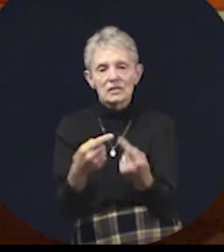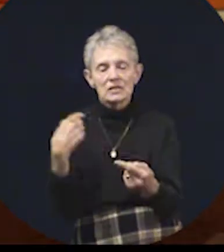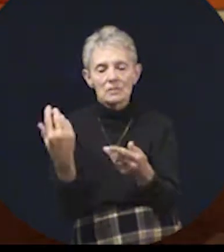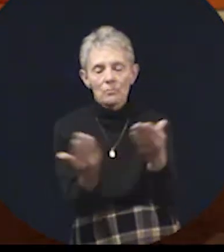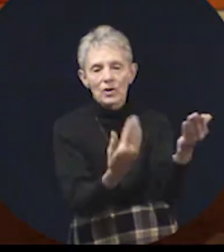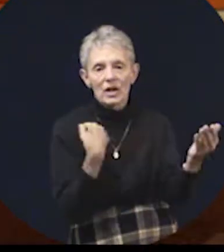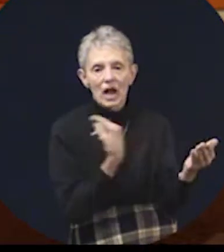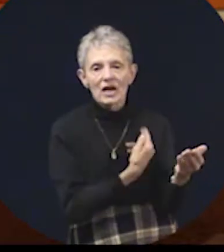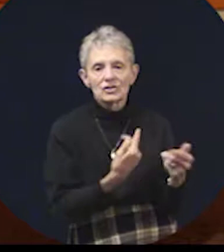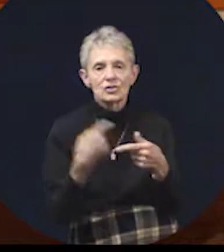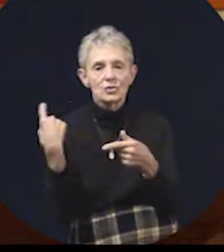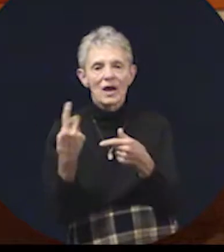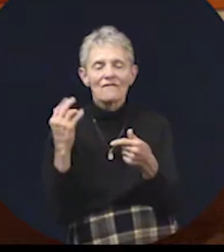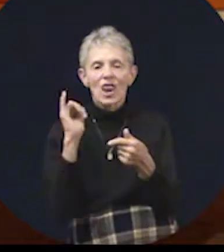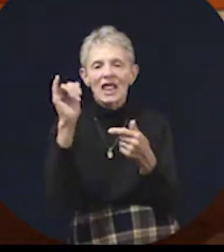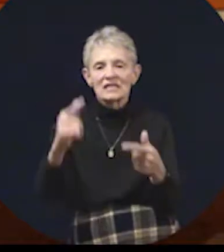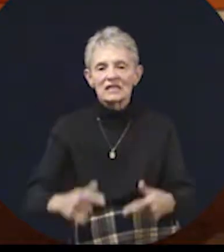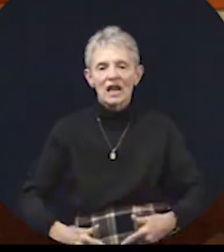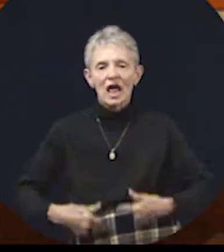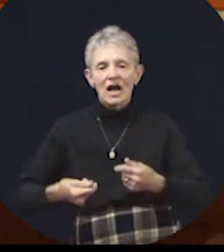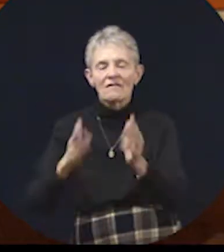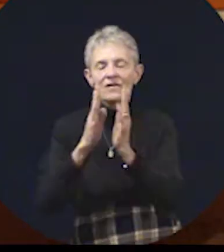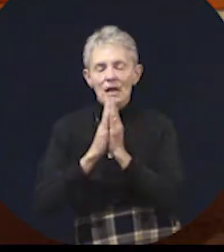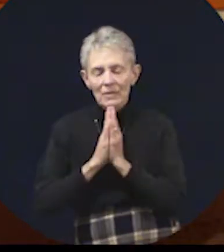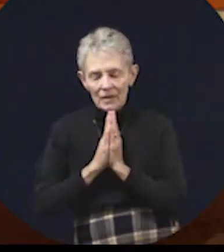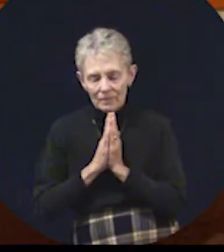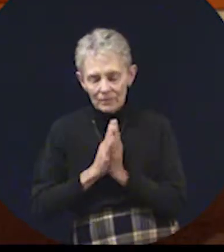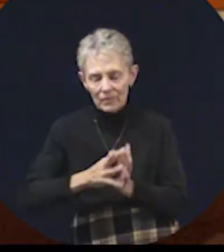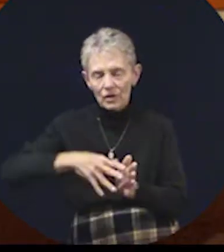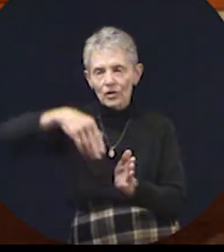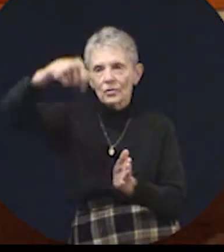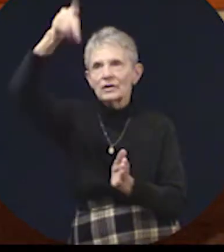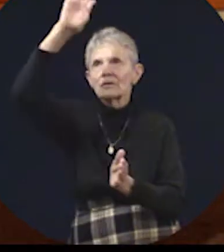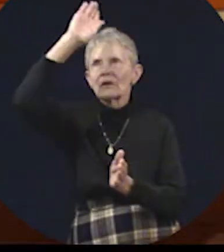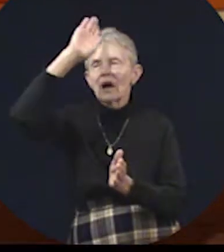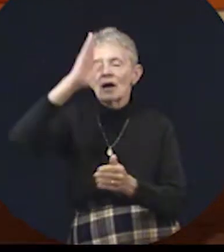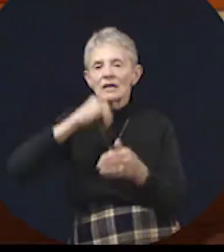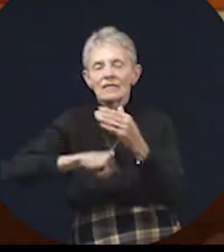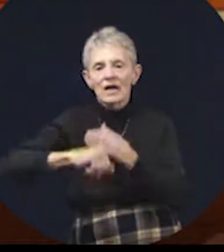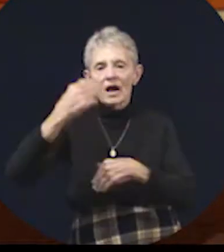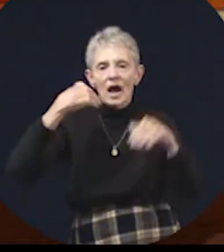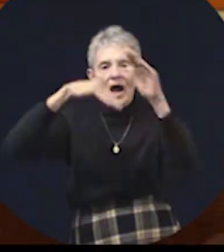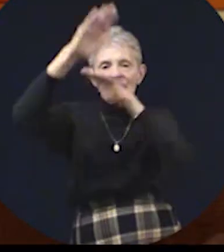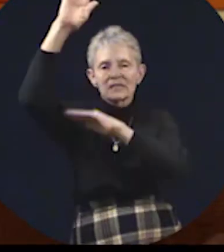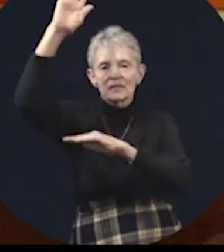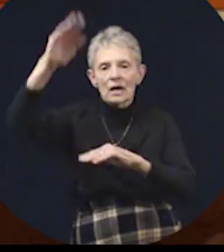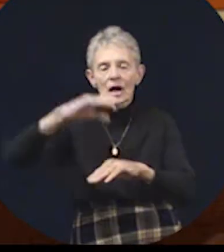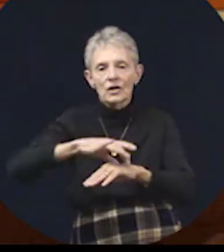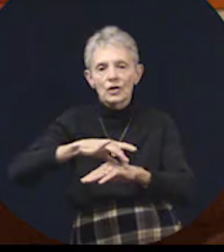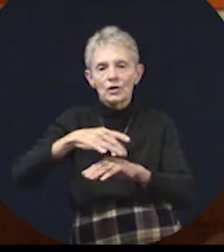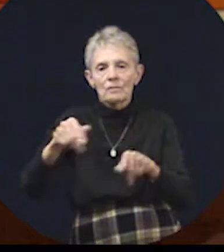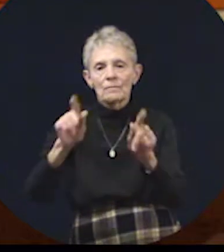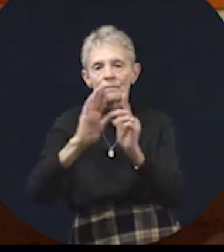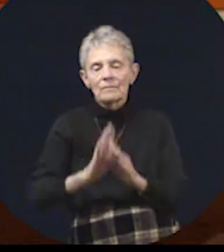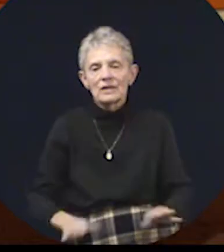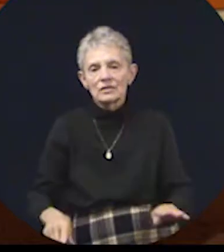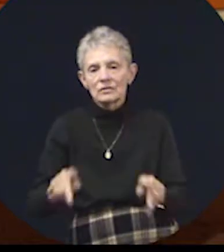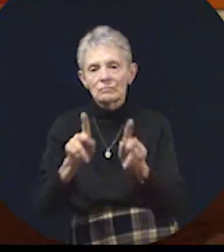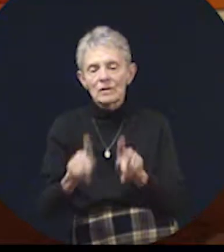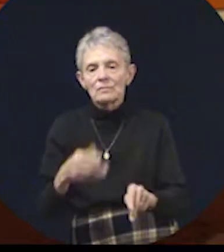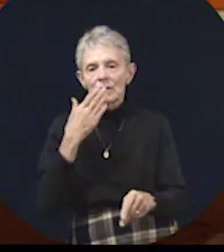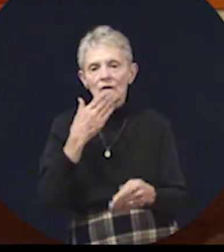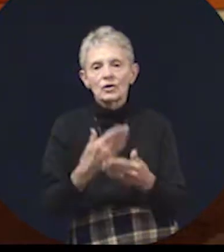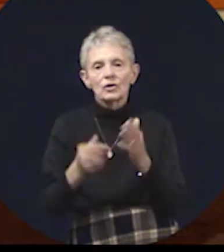to everlasting life. Amen. Glory to God in the highest. And on earth, peace to people of